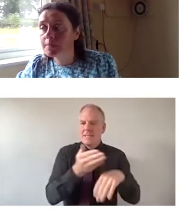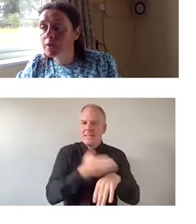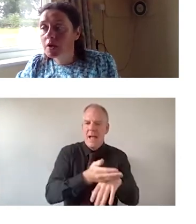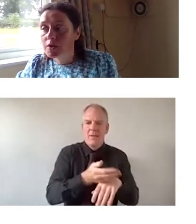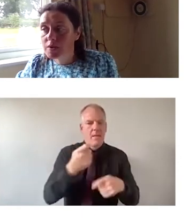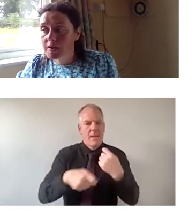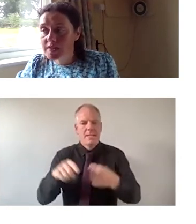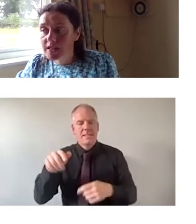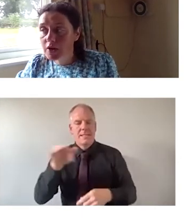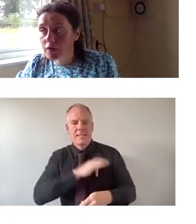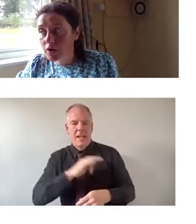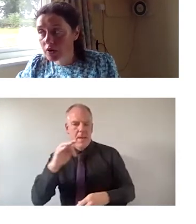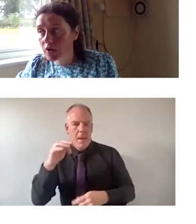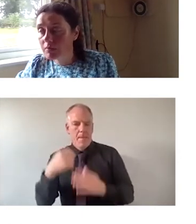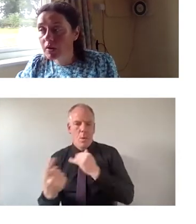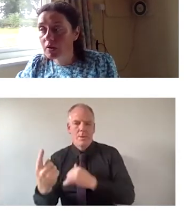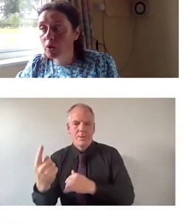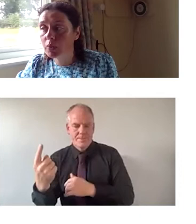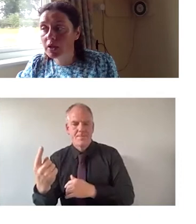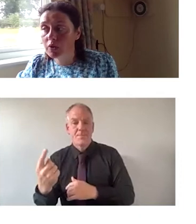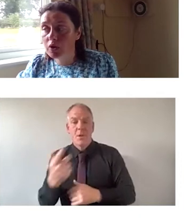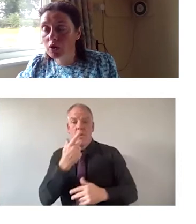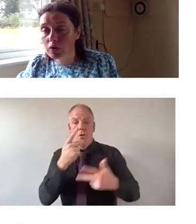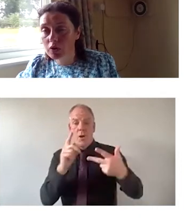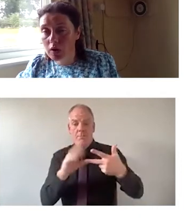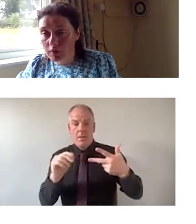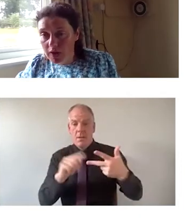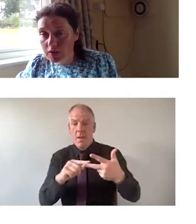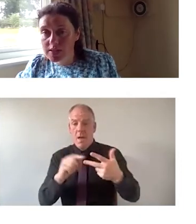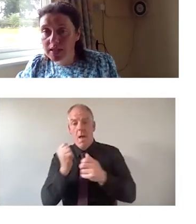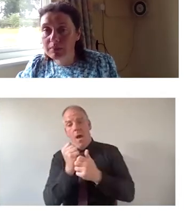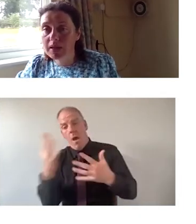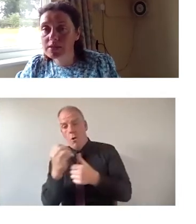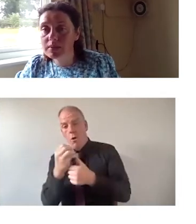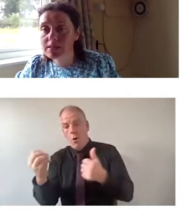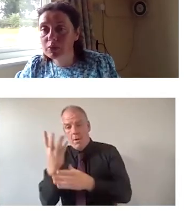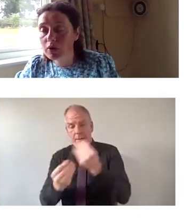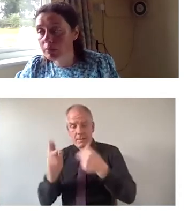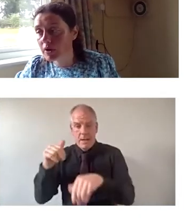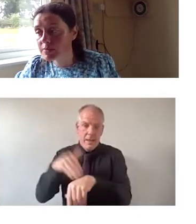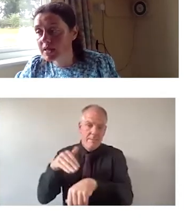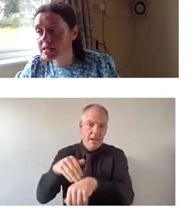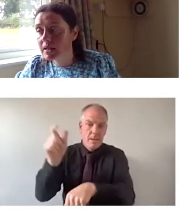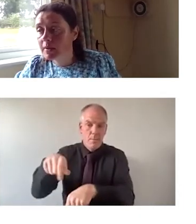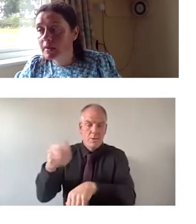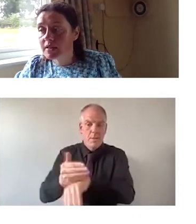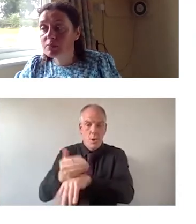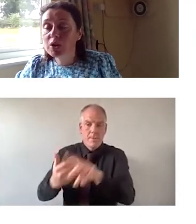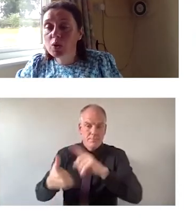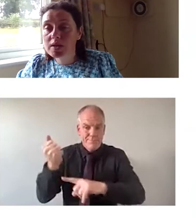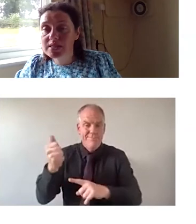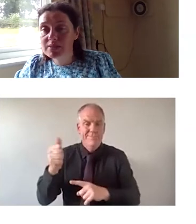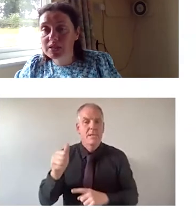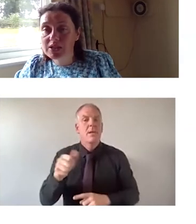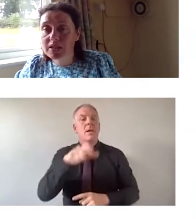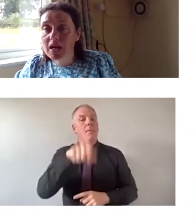self-employed. So you can see here for our third model, where we included all other factors that can impact somebody's employment prospects, that somebody